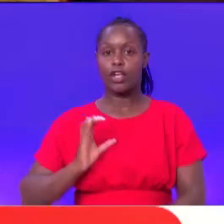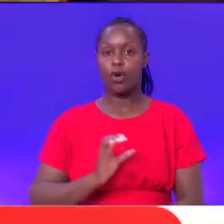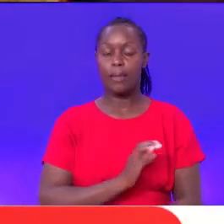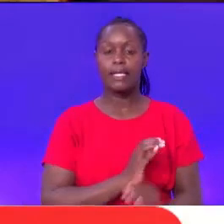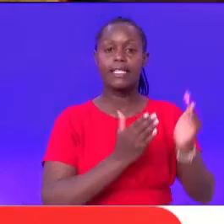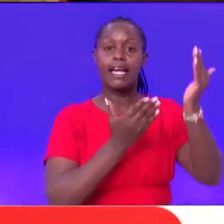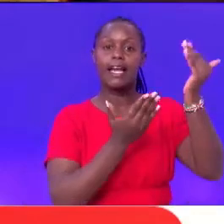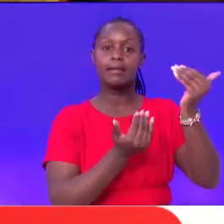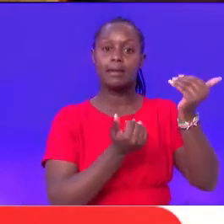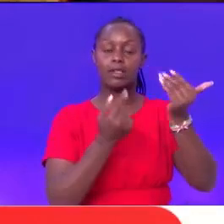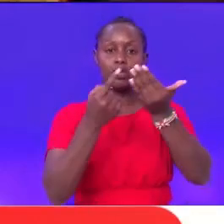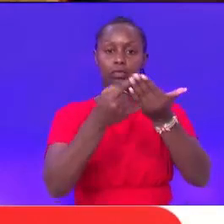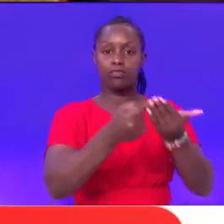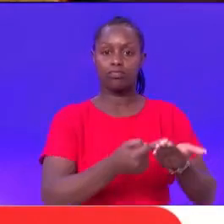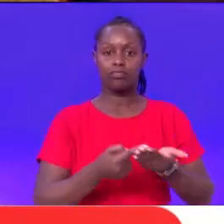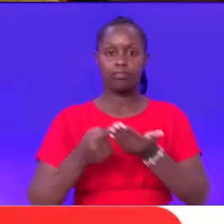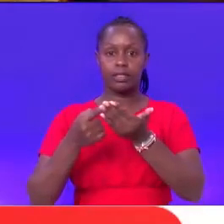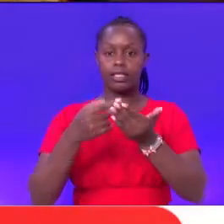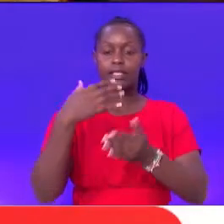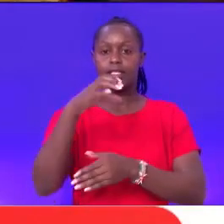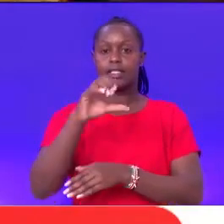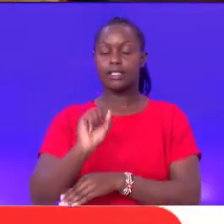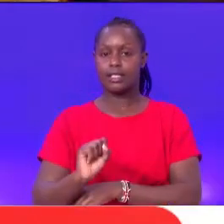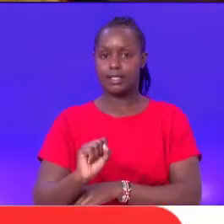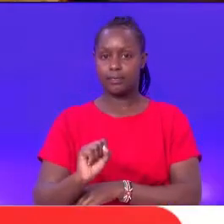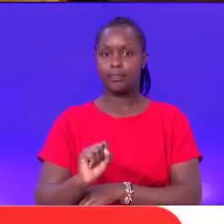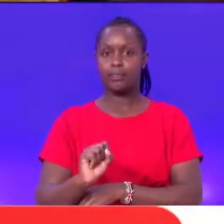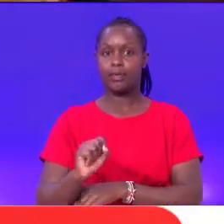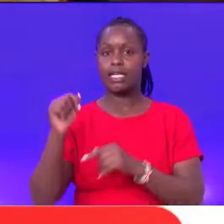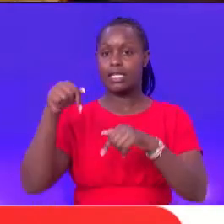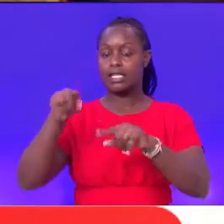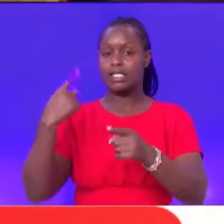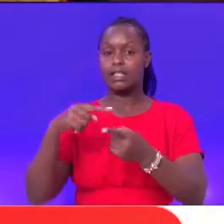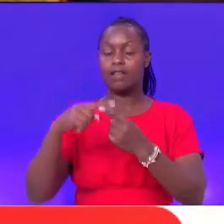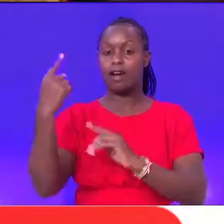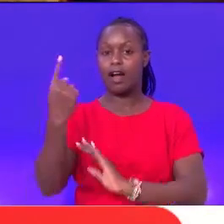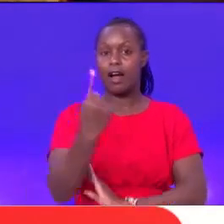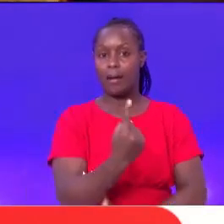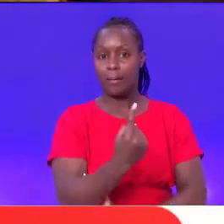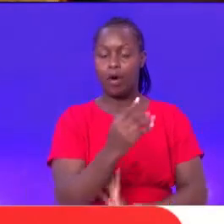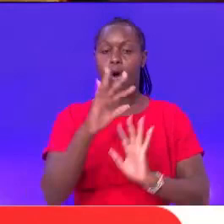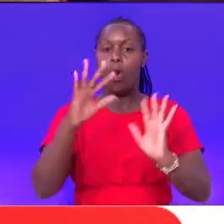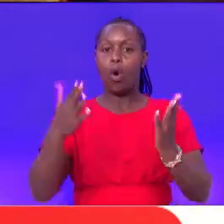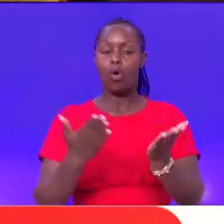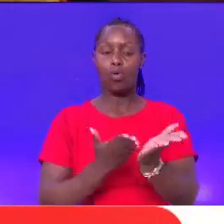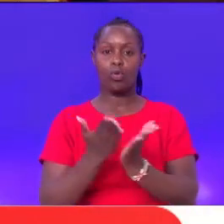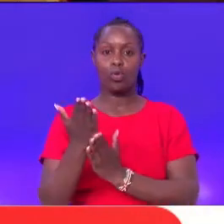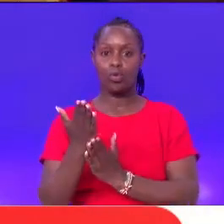the cabinet secretary either in person, through a representative, or both